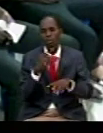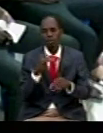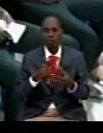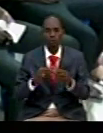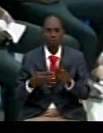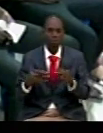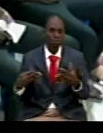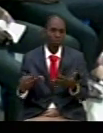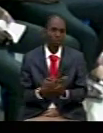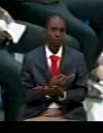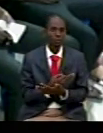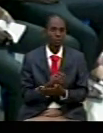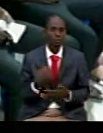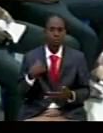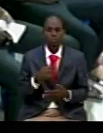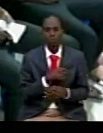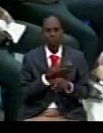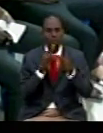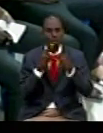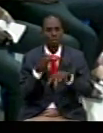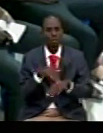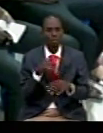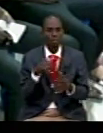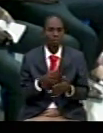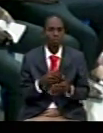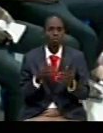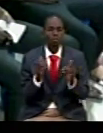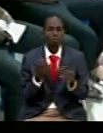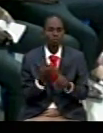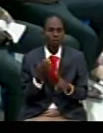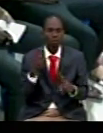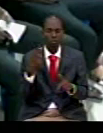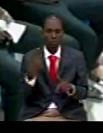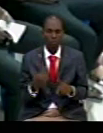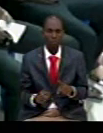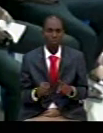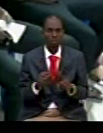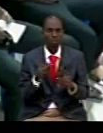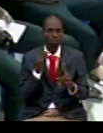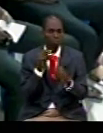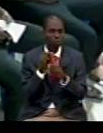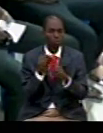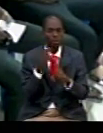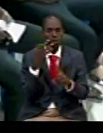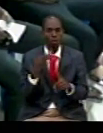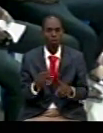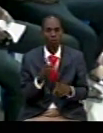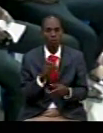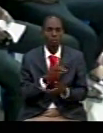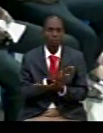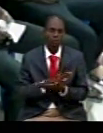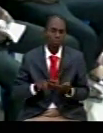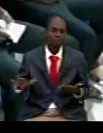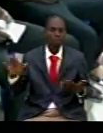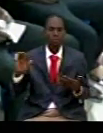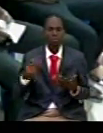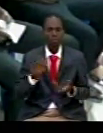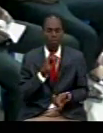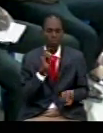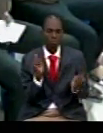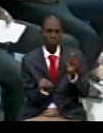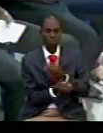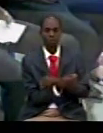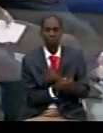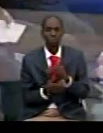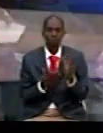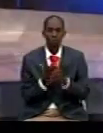afresh, we look at it from the perspective of divine transformation. through the touch